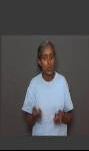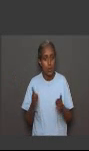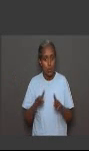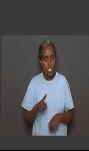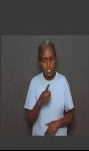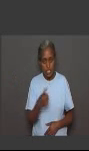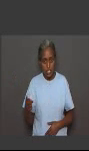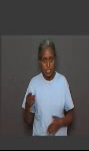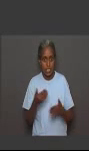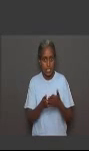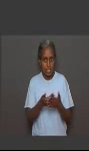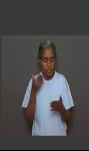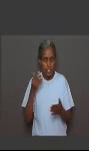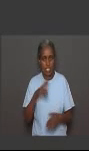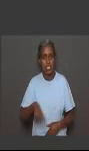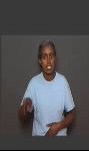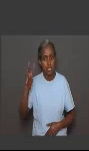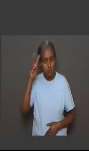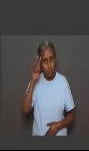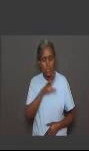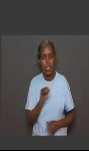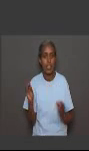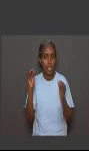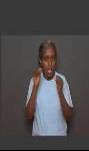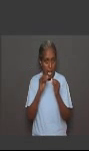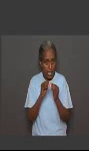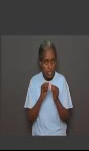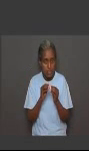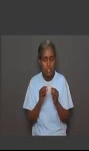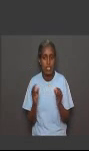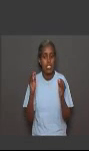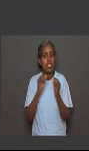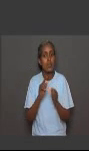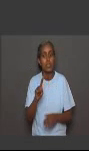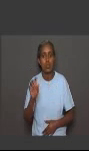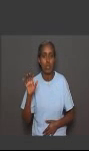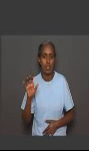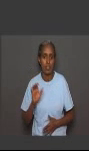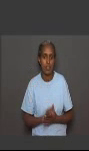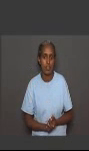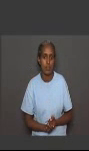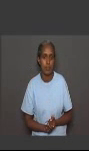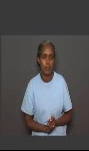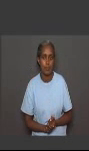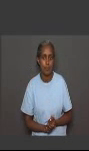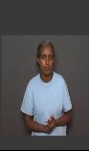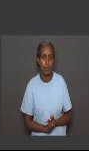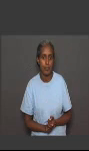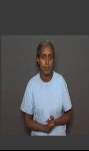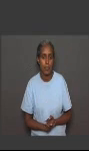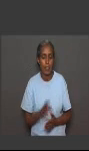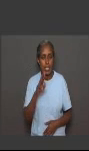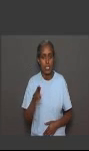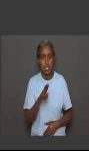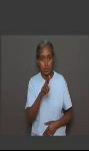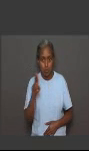When each difference is squared and added, the sum is 100.